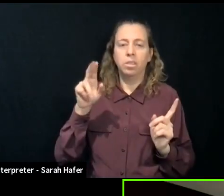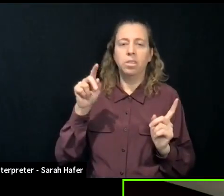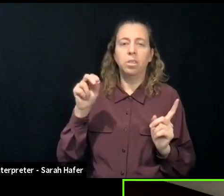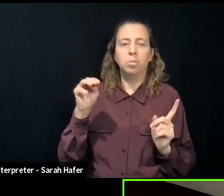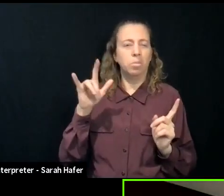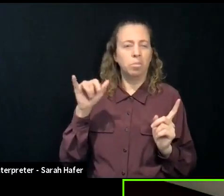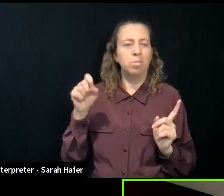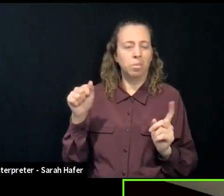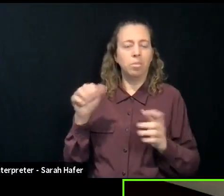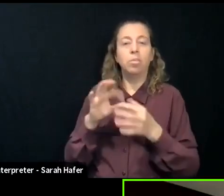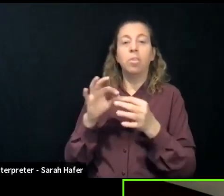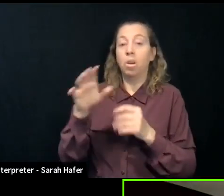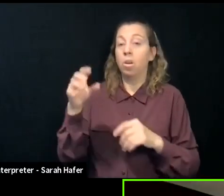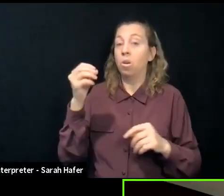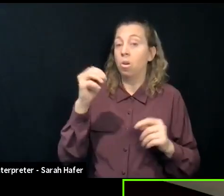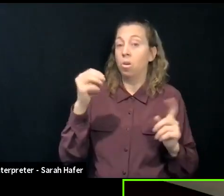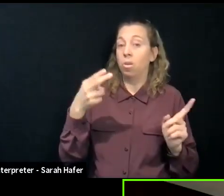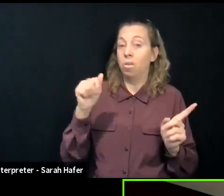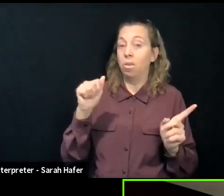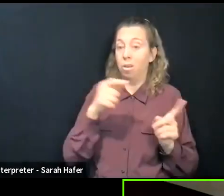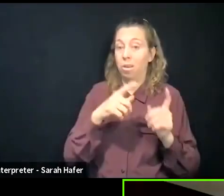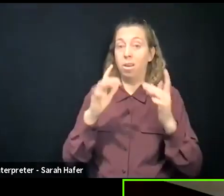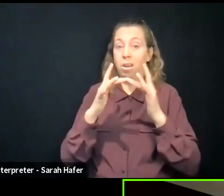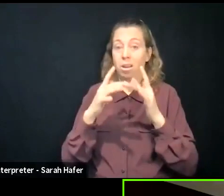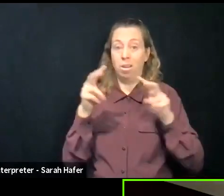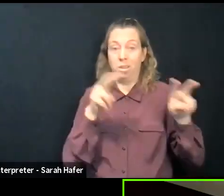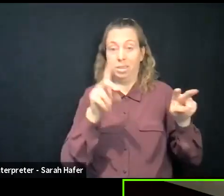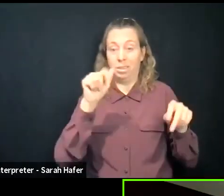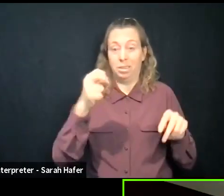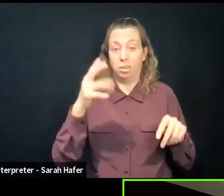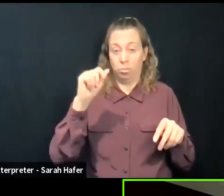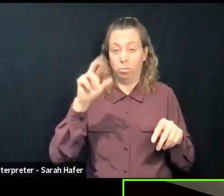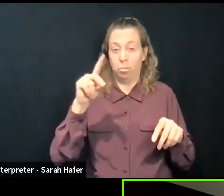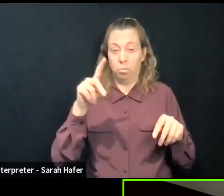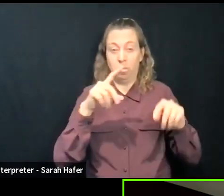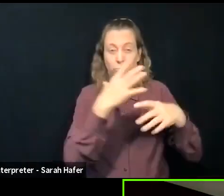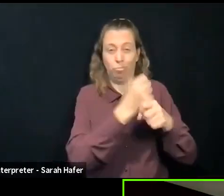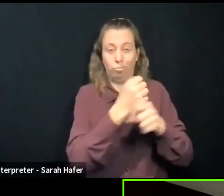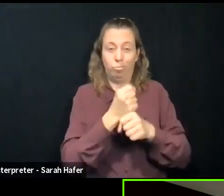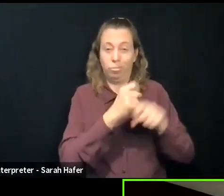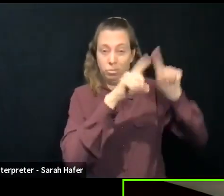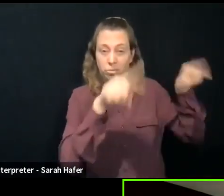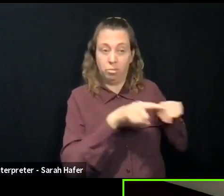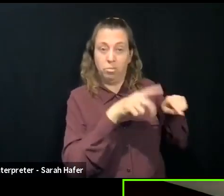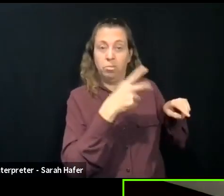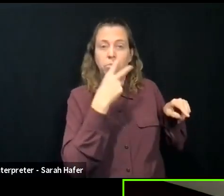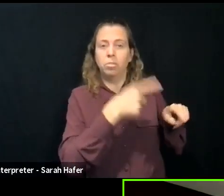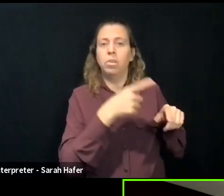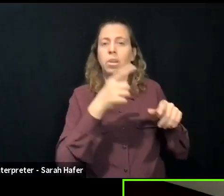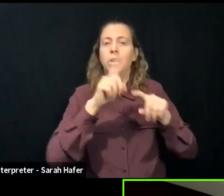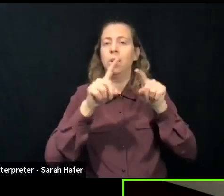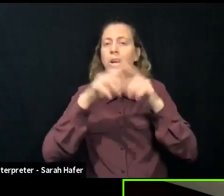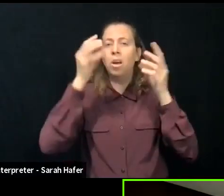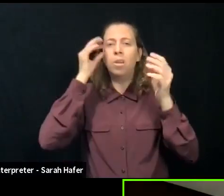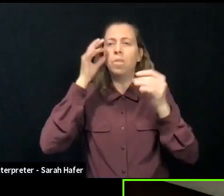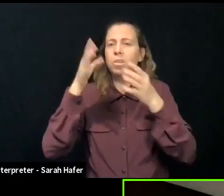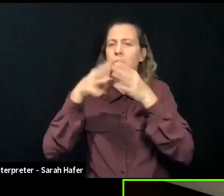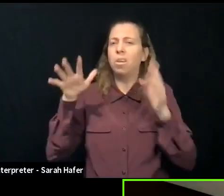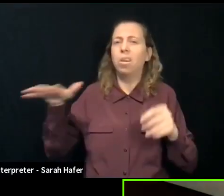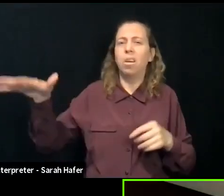called GISAID. And we are asking everyone doing sequencing in Oregon to report